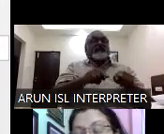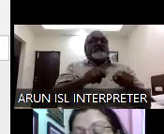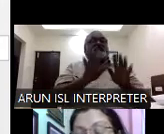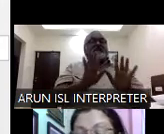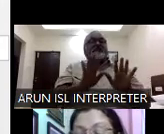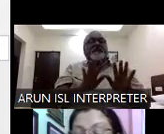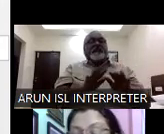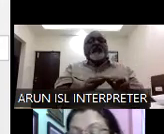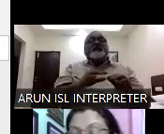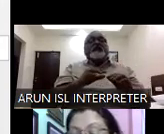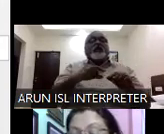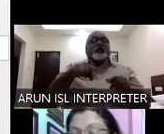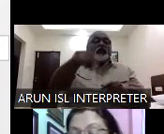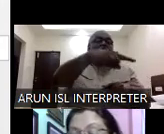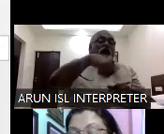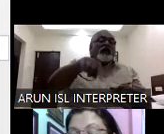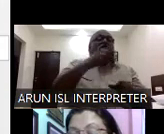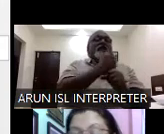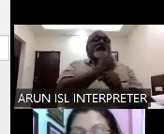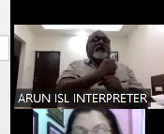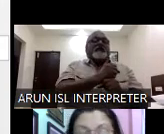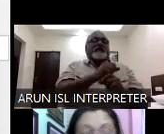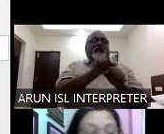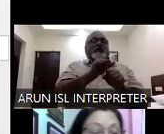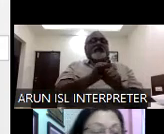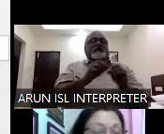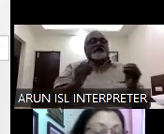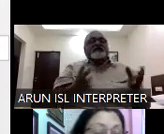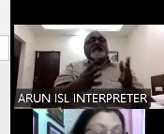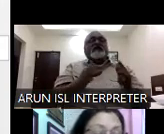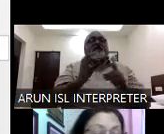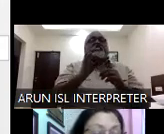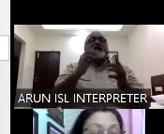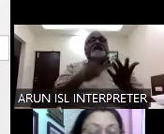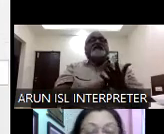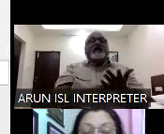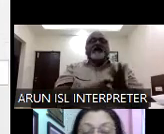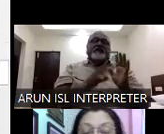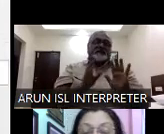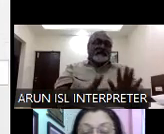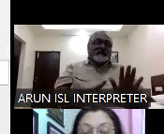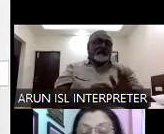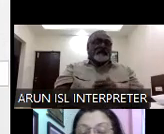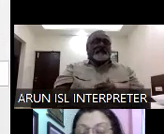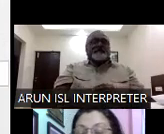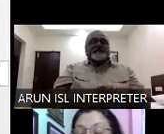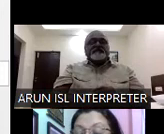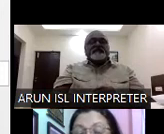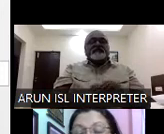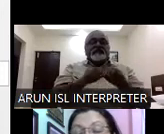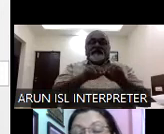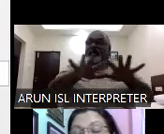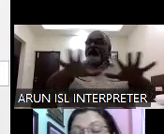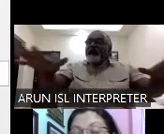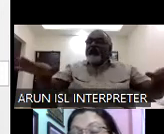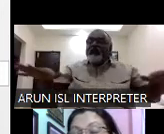of local governance in rural areas of India are referred to as panchayats. So coming back to the decentralized process, as I